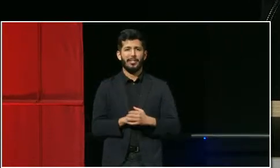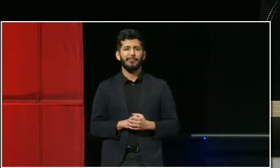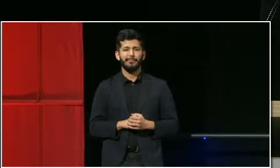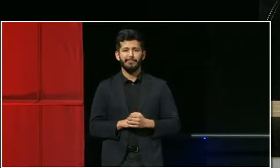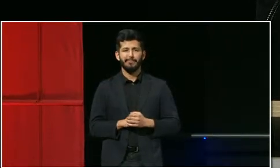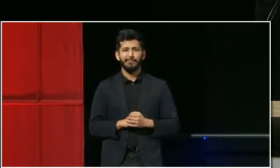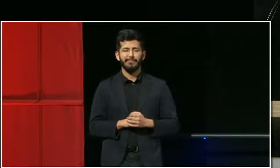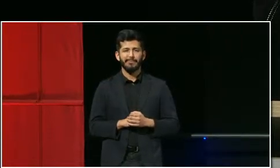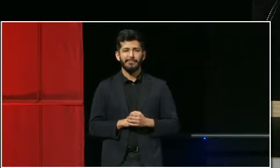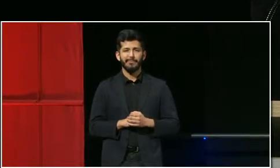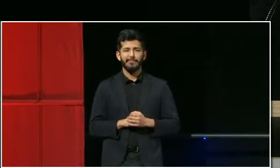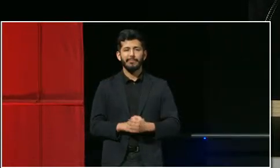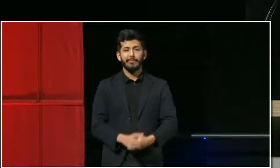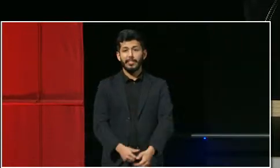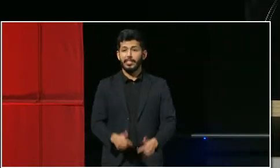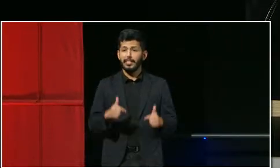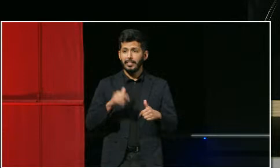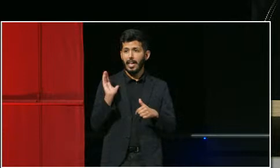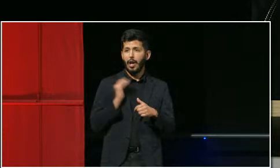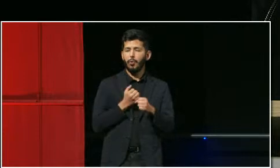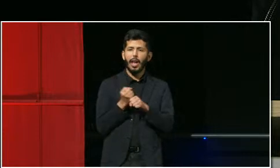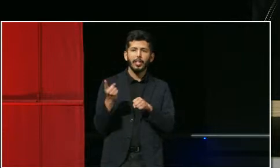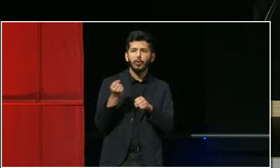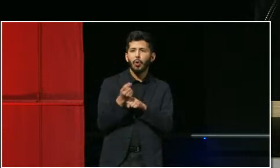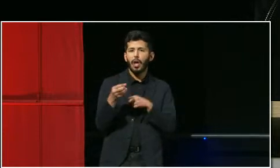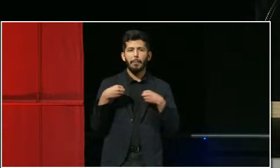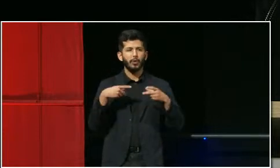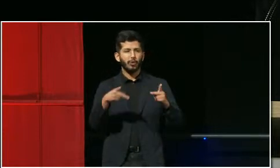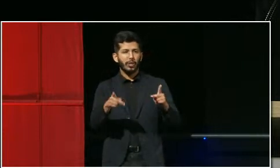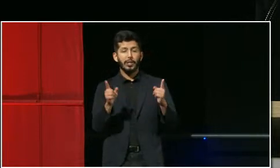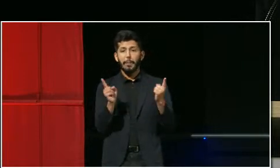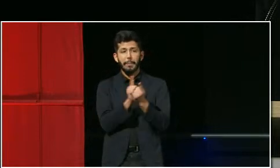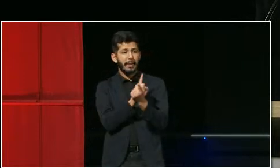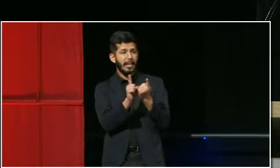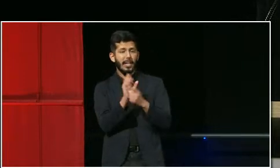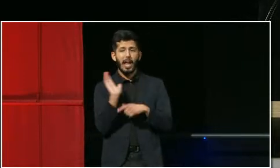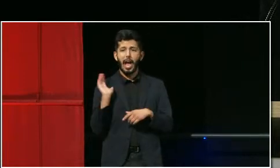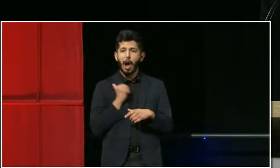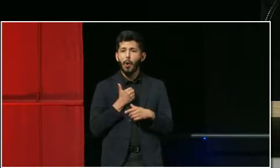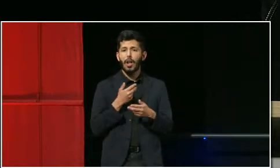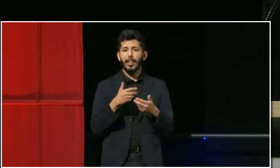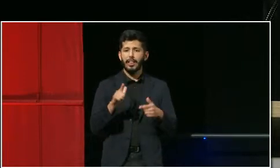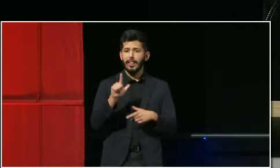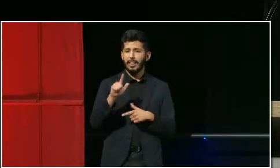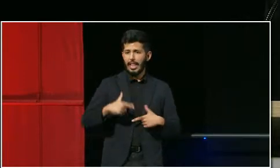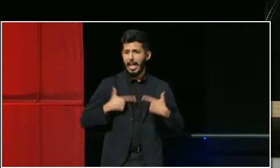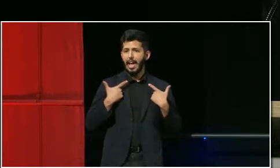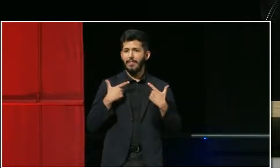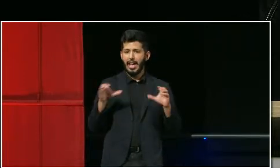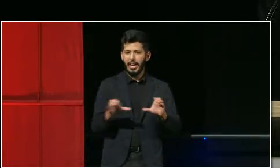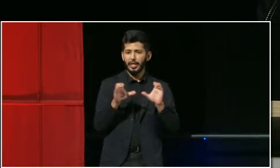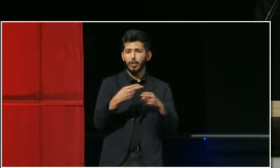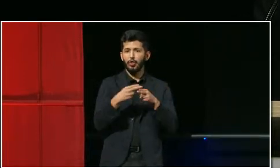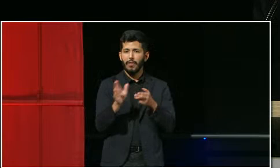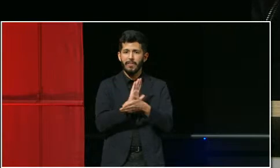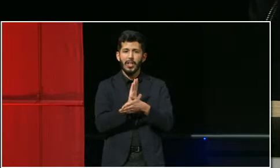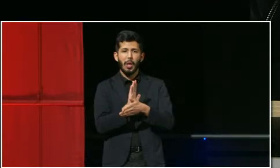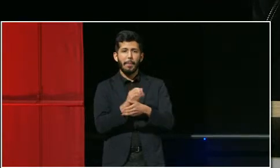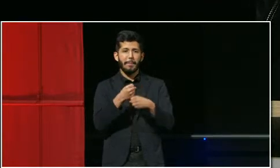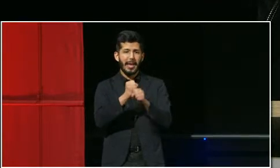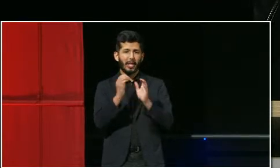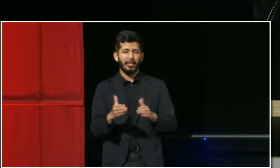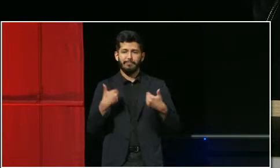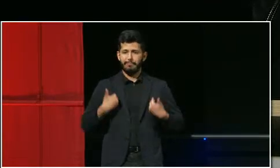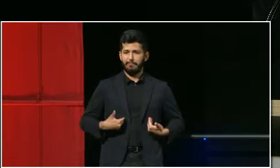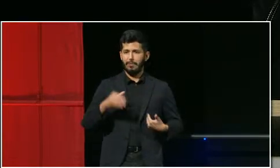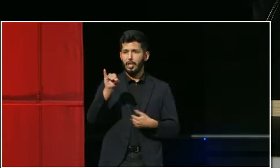To this, our annual opportunity to meet our live-action short filmmakers. I'm John Bloom,